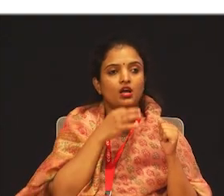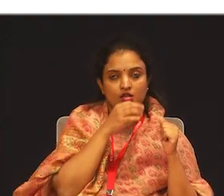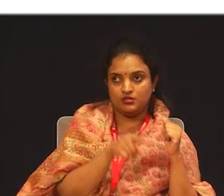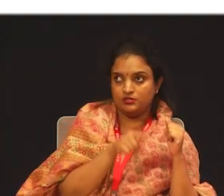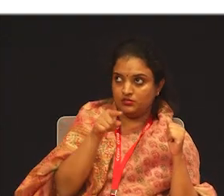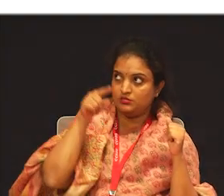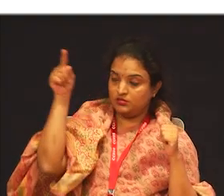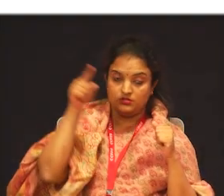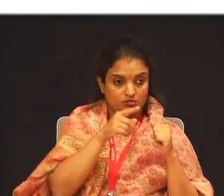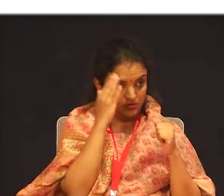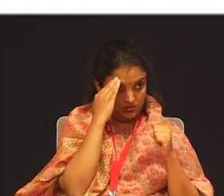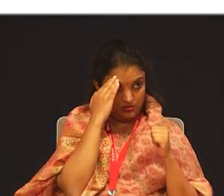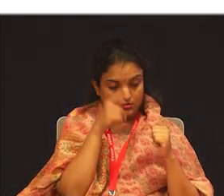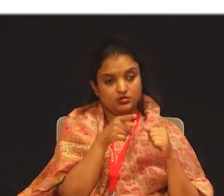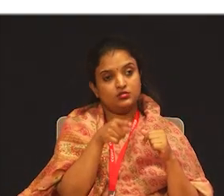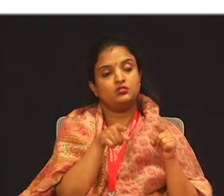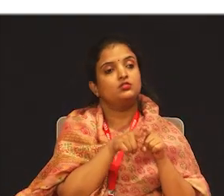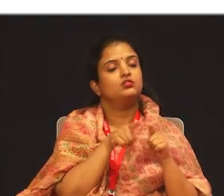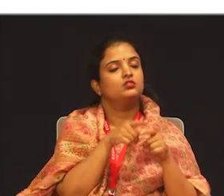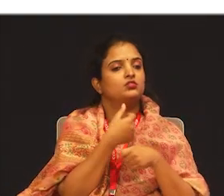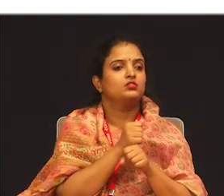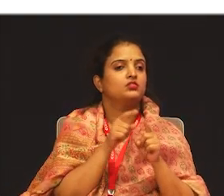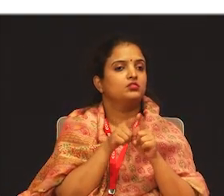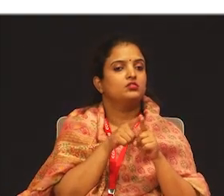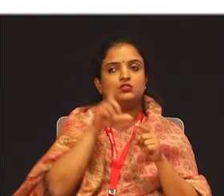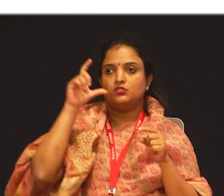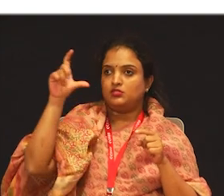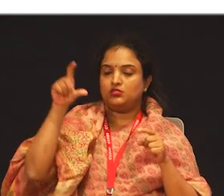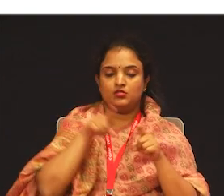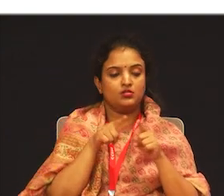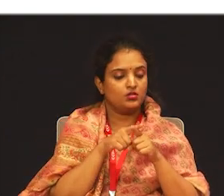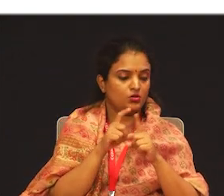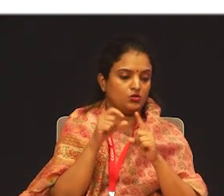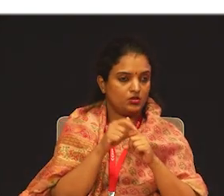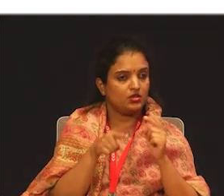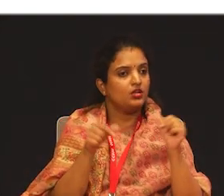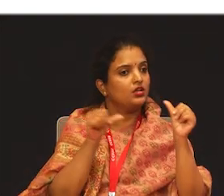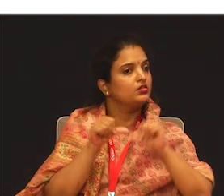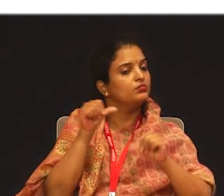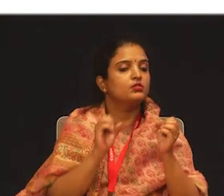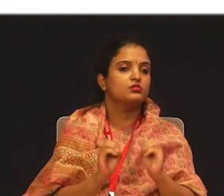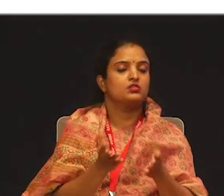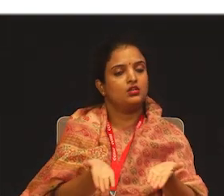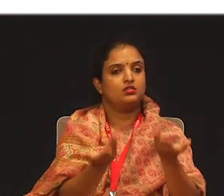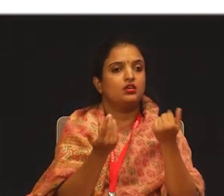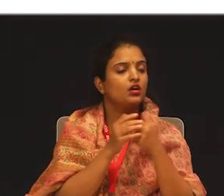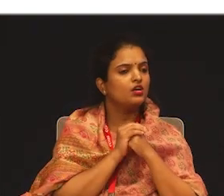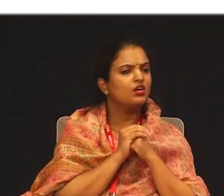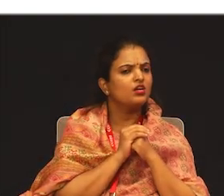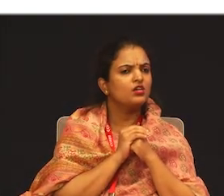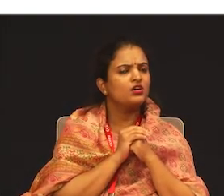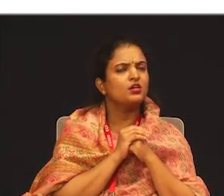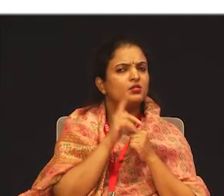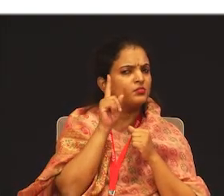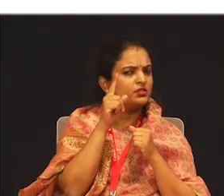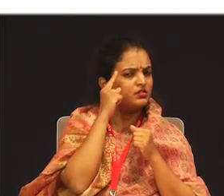your instructions, and now you have to measure the chemicals and perform the experiment. Let's